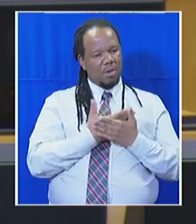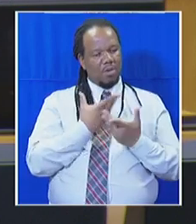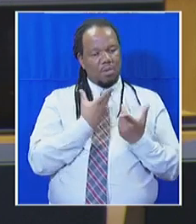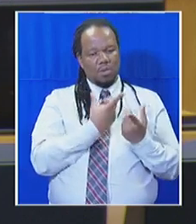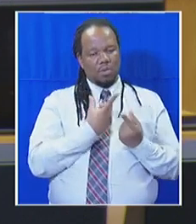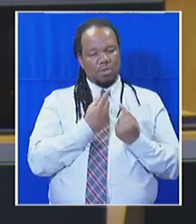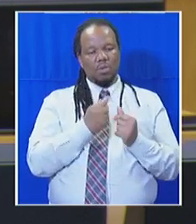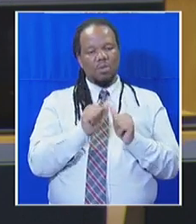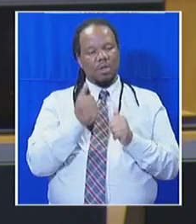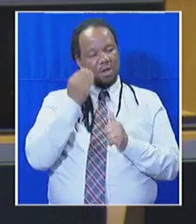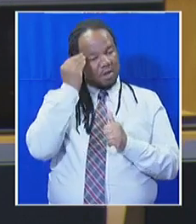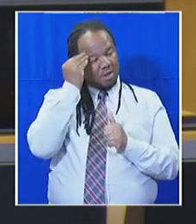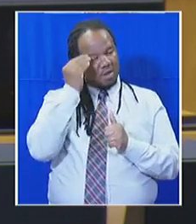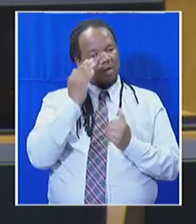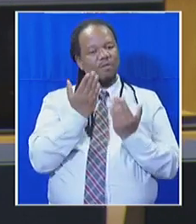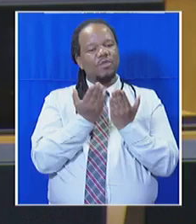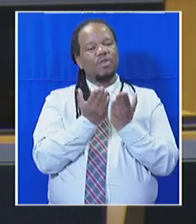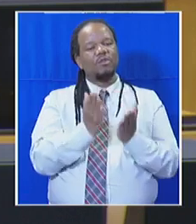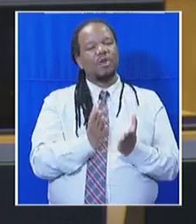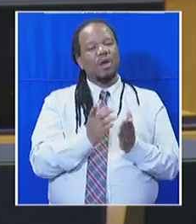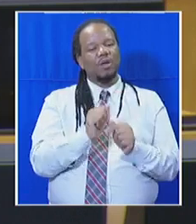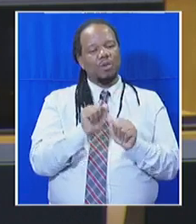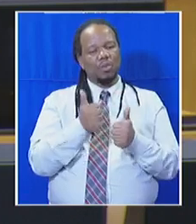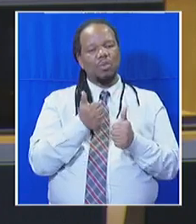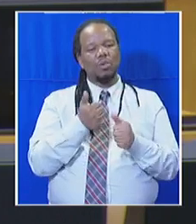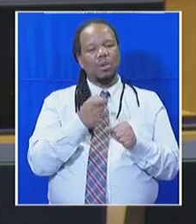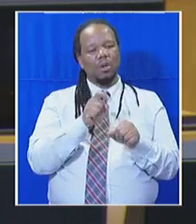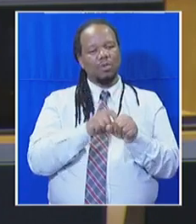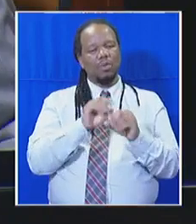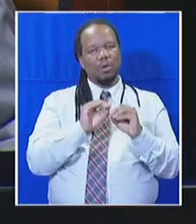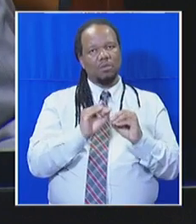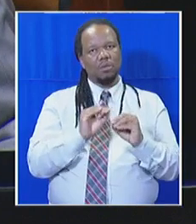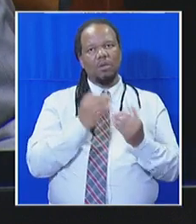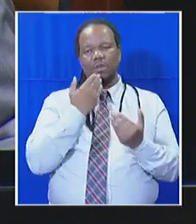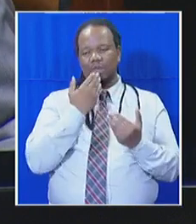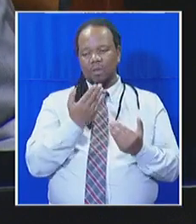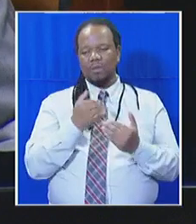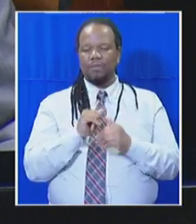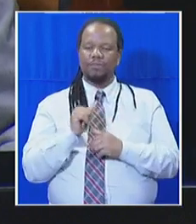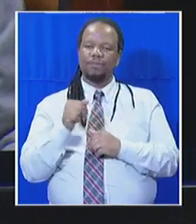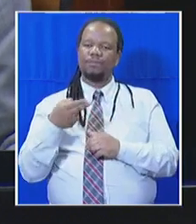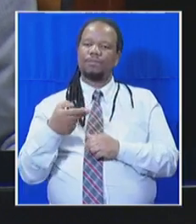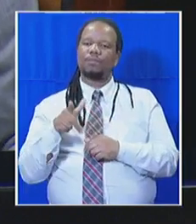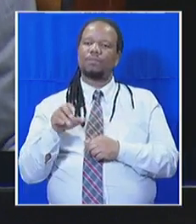the best interest of the child and the provision of quality education. I thank you, Honourable Chairperson. The Honourable Slope.